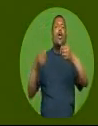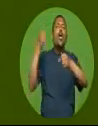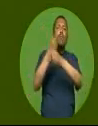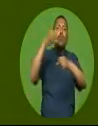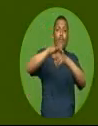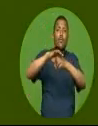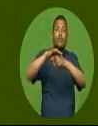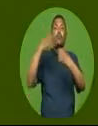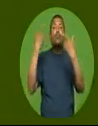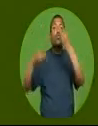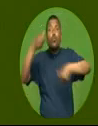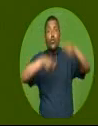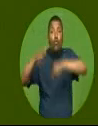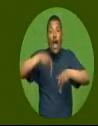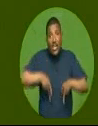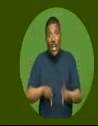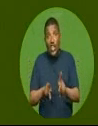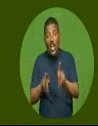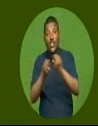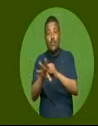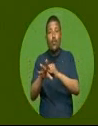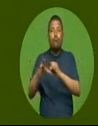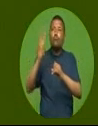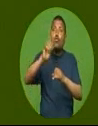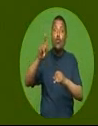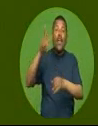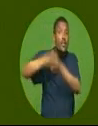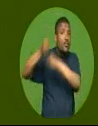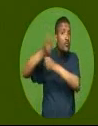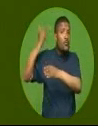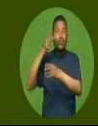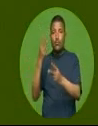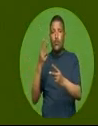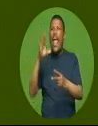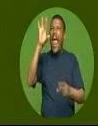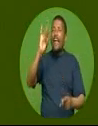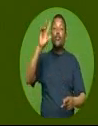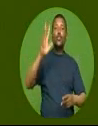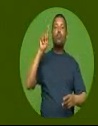of agricultural sector over the past 21 years was